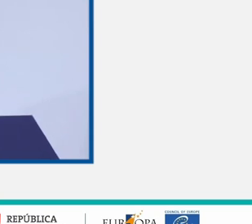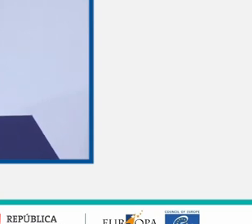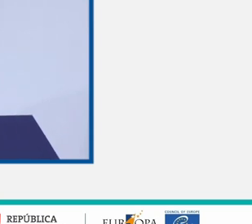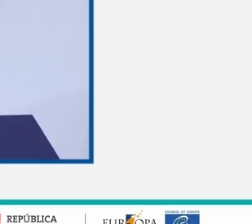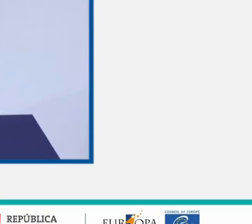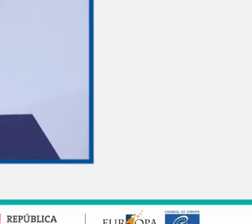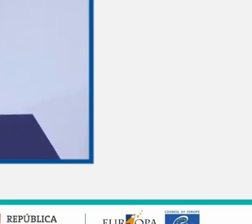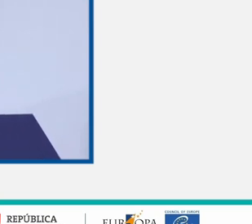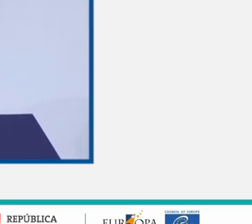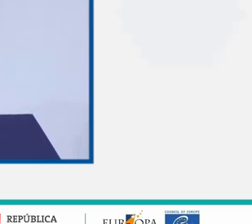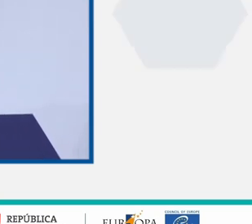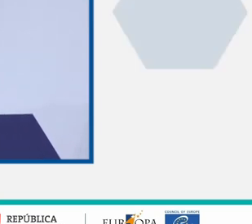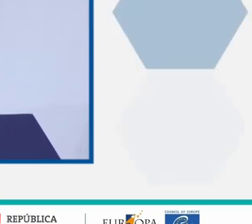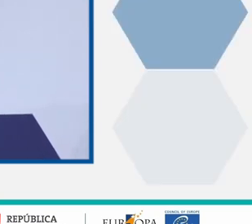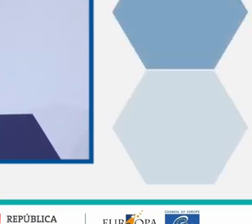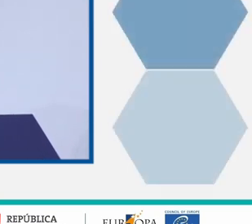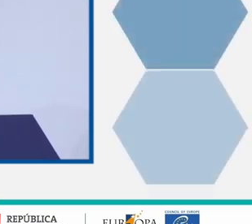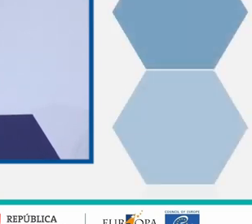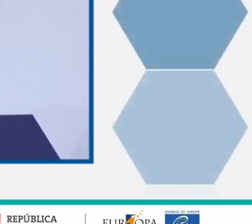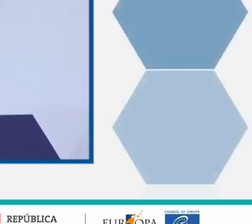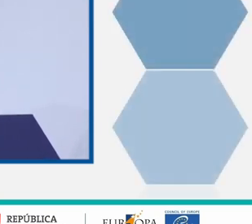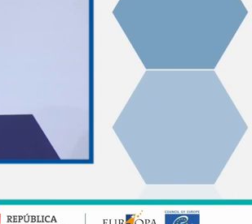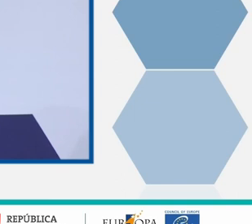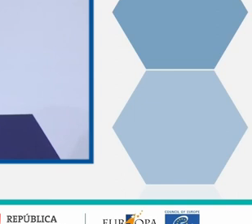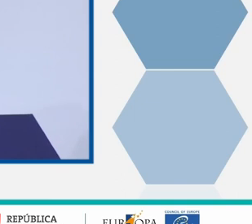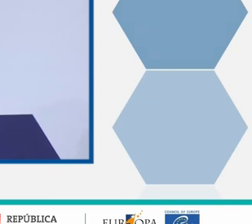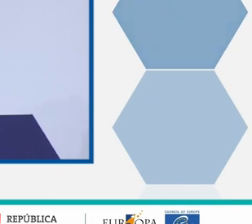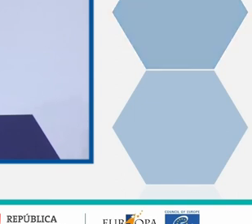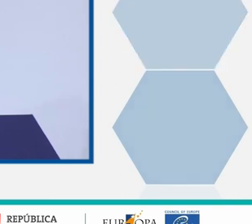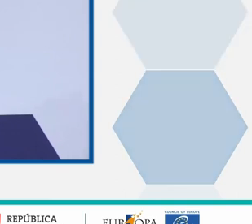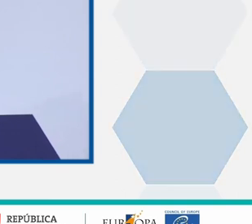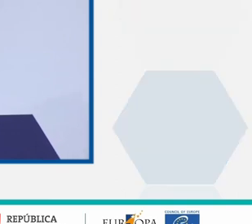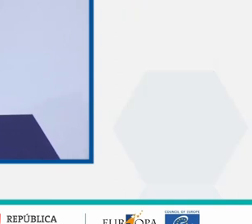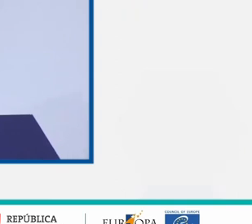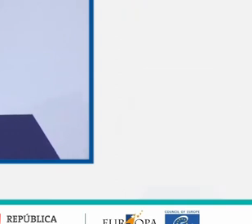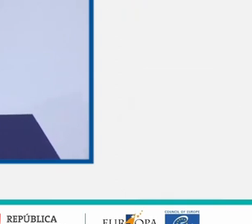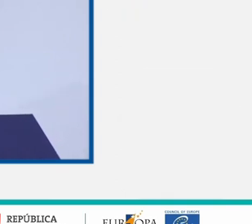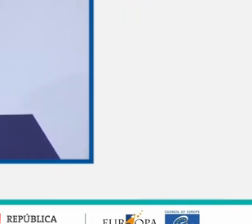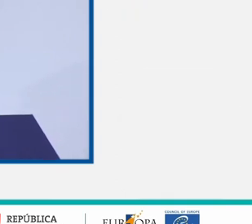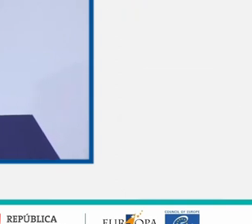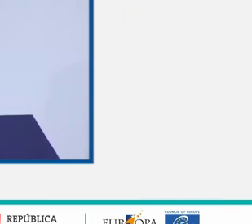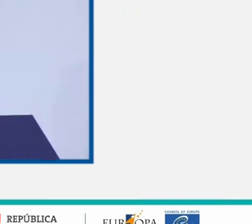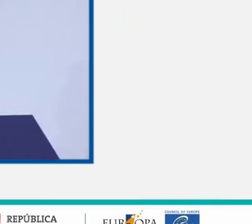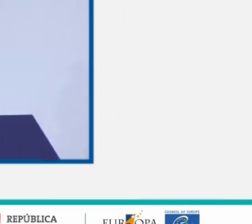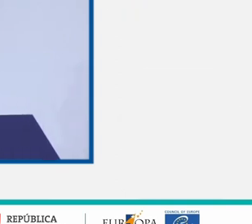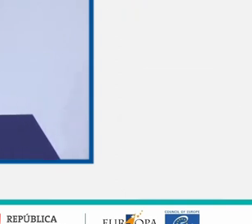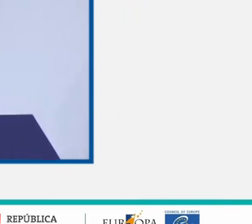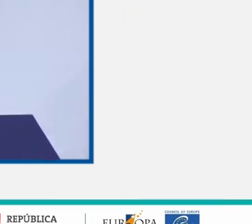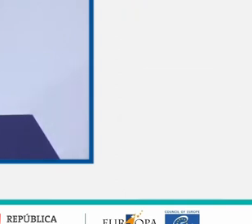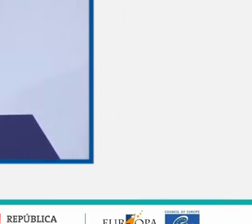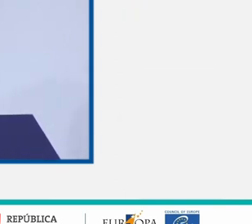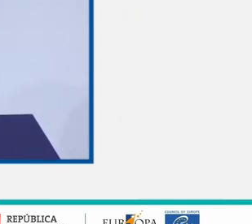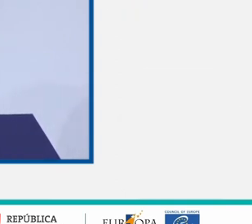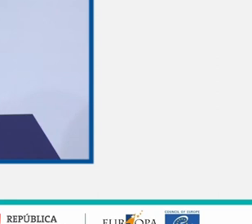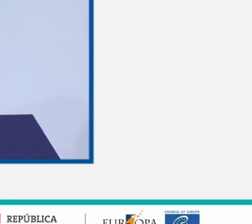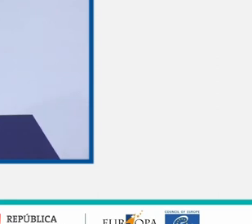building resilience and strengthening the resilience against so-called climate-driven disasters,